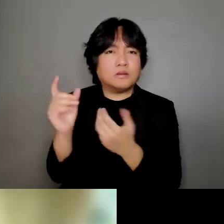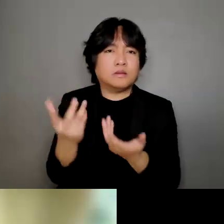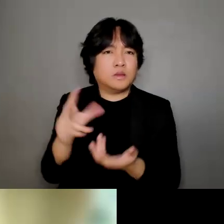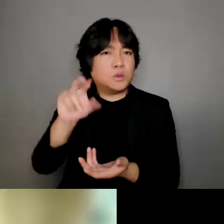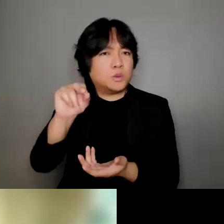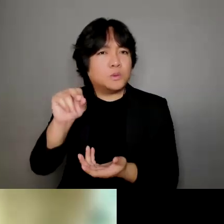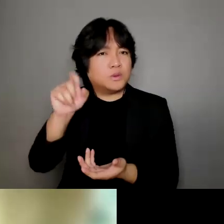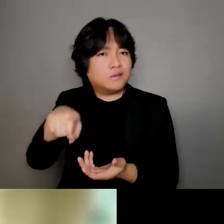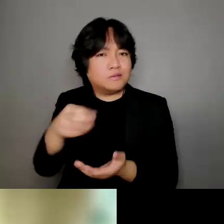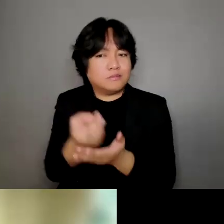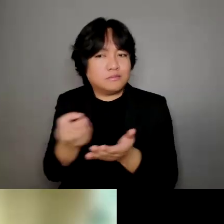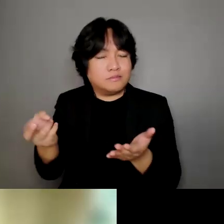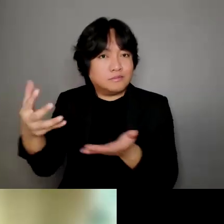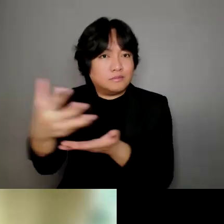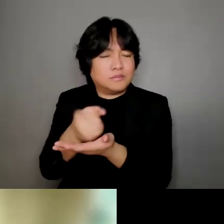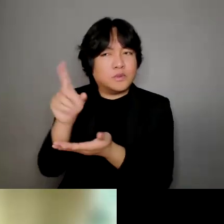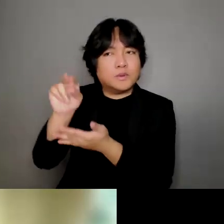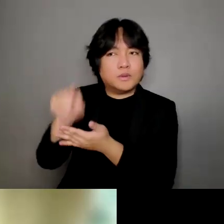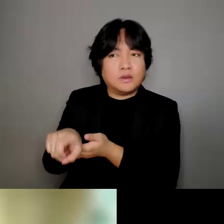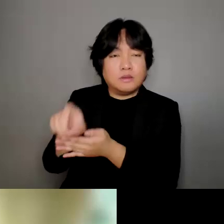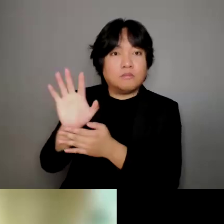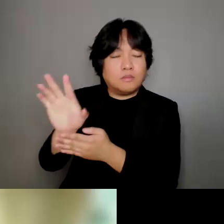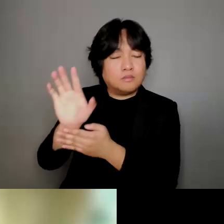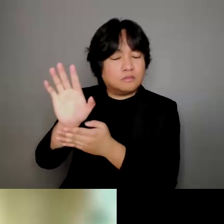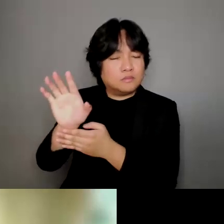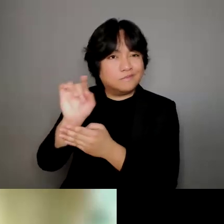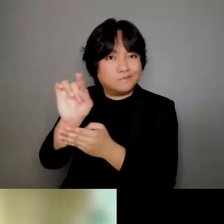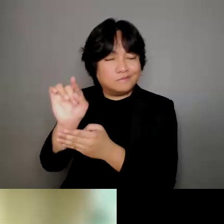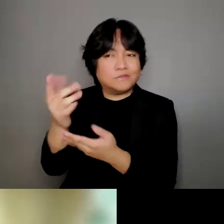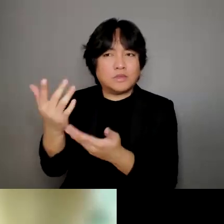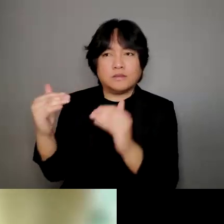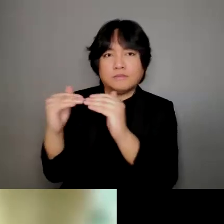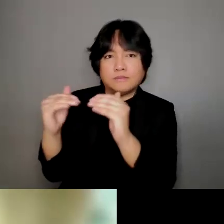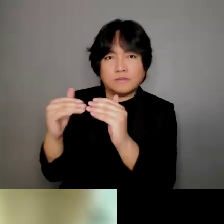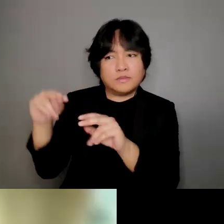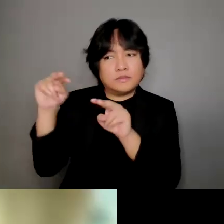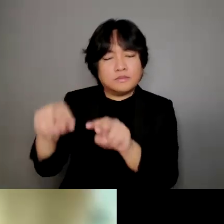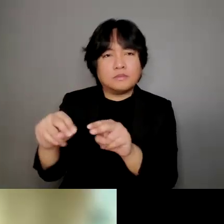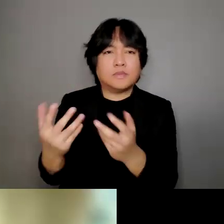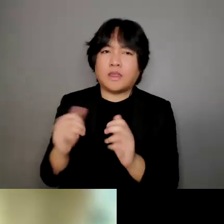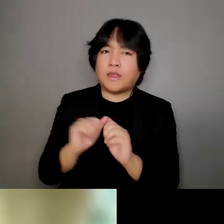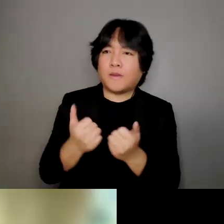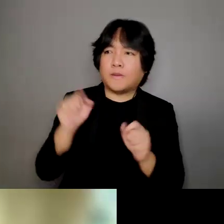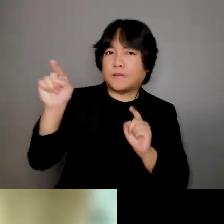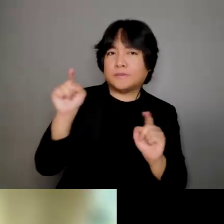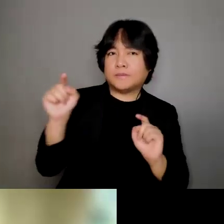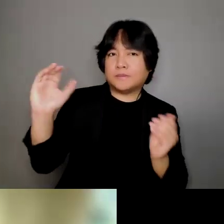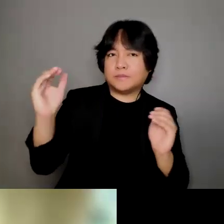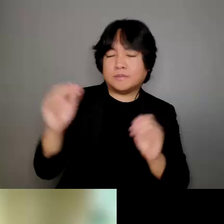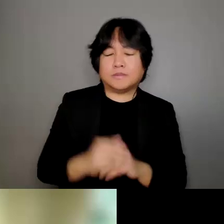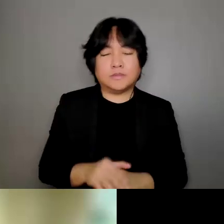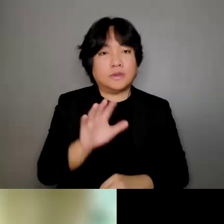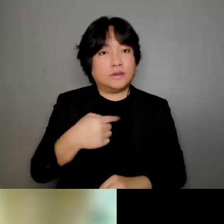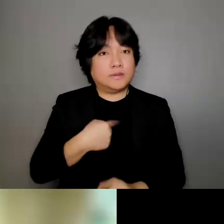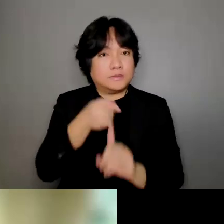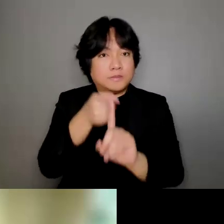fairly, based on these arbitrary standards? And also, I think I'd like to point this out kasi